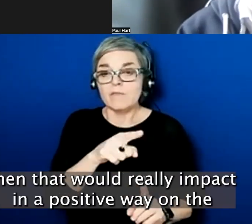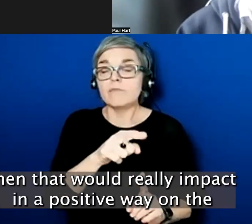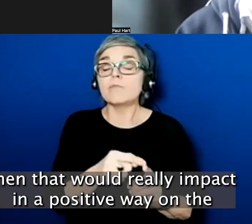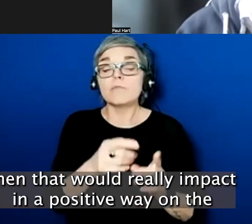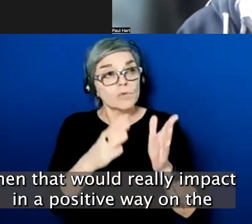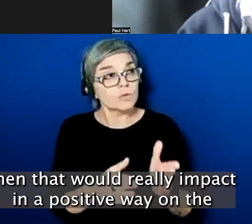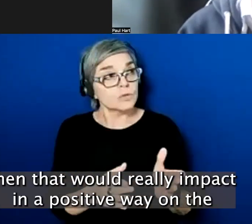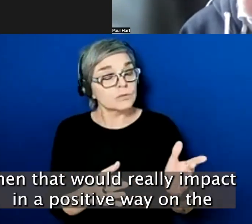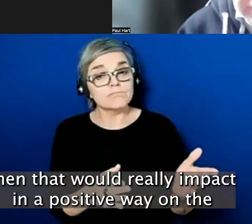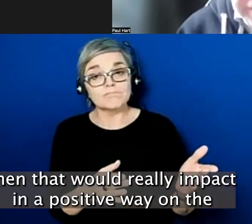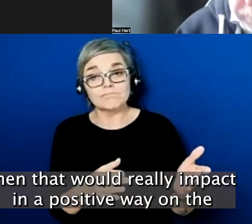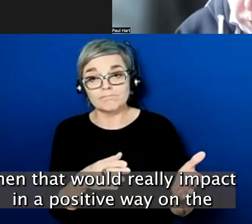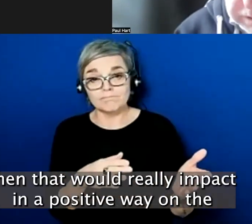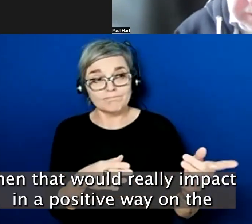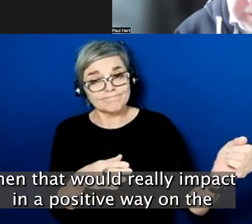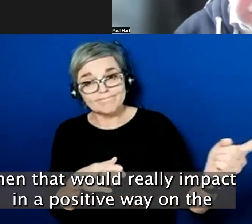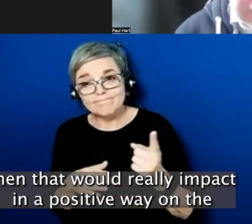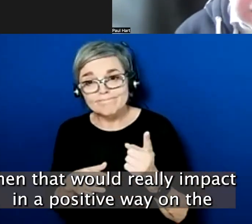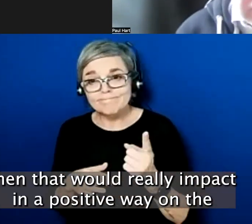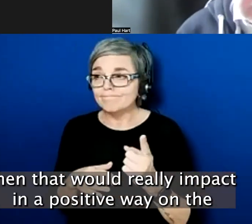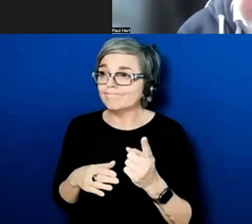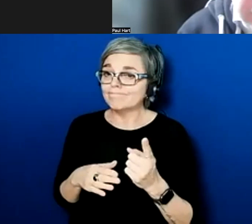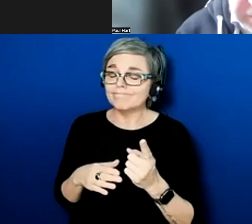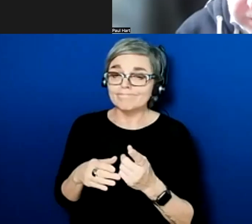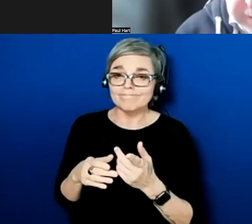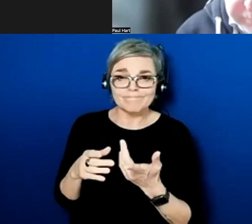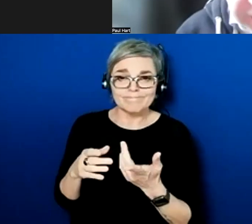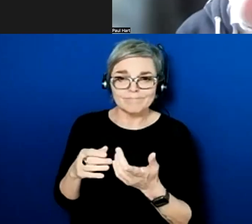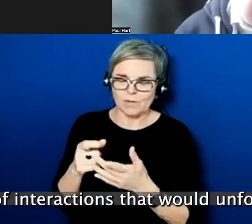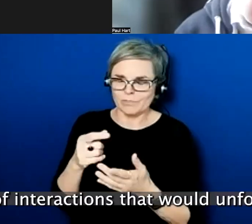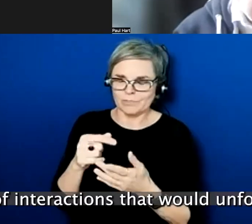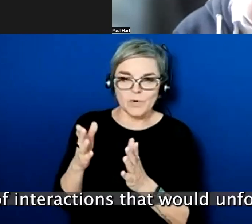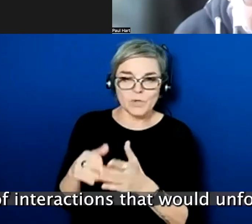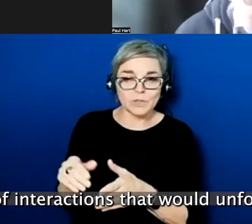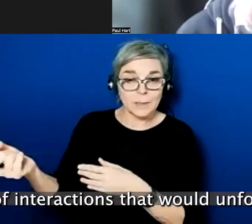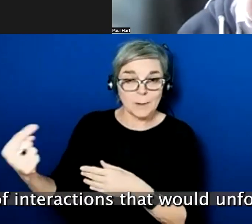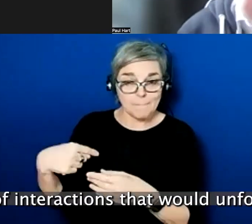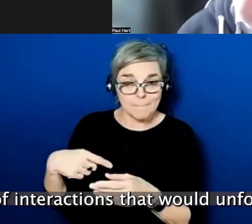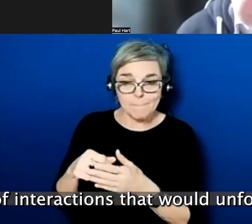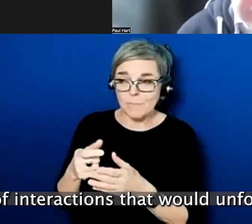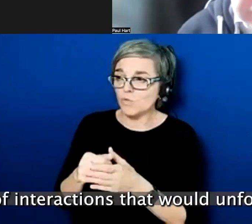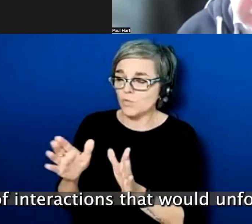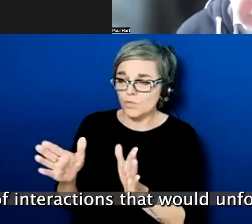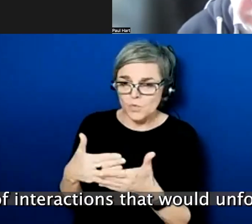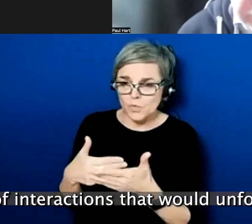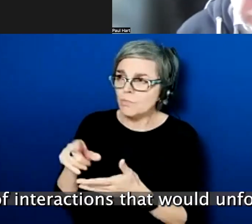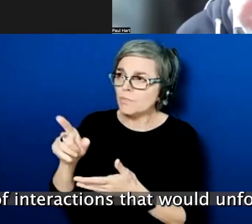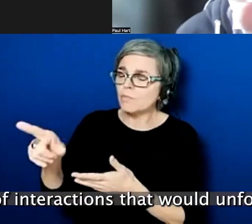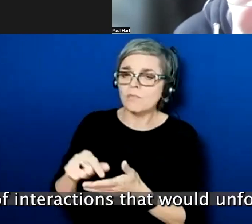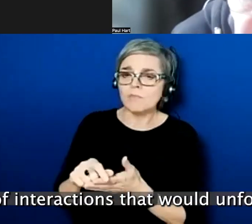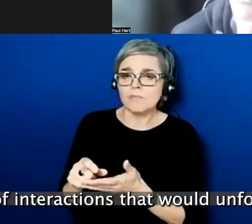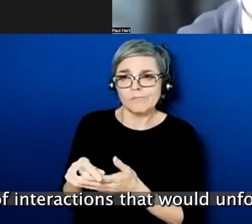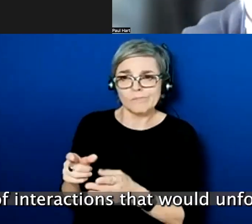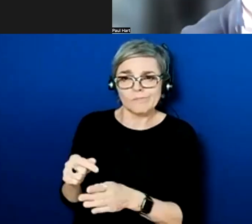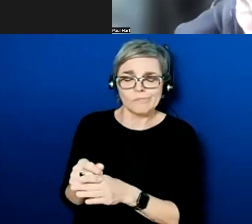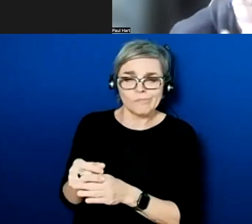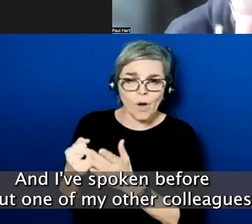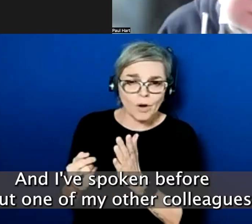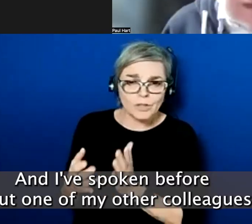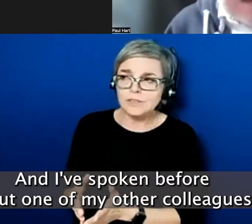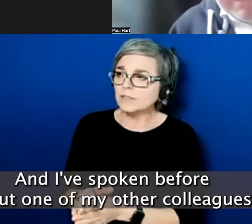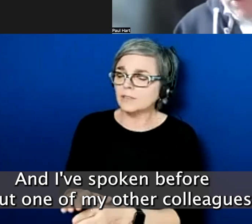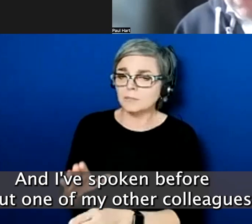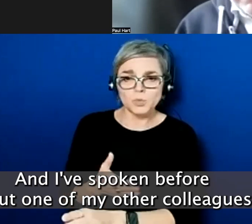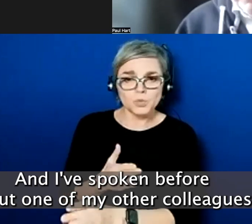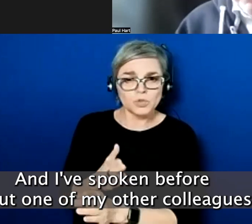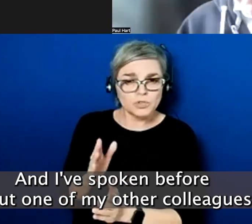really impact in a positive way on the kind of interactions that would unfold. And